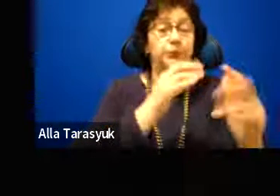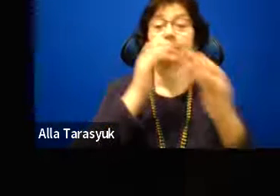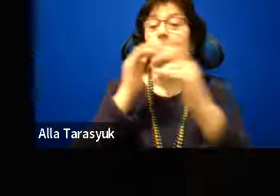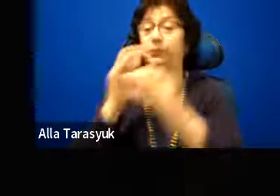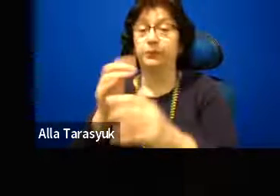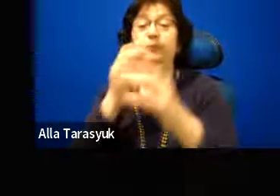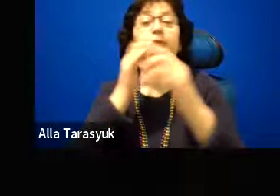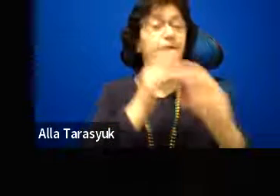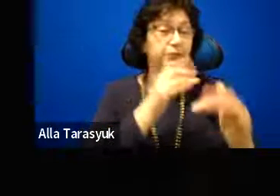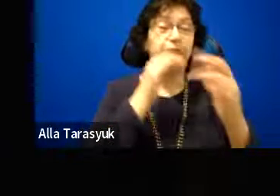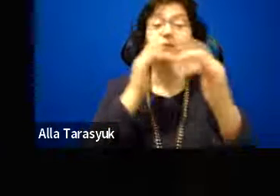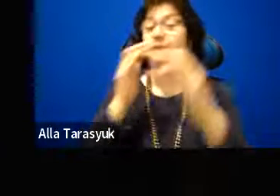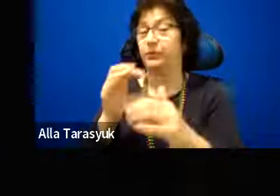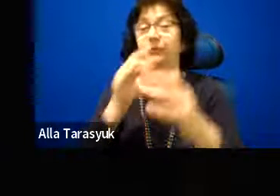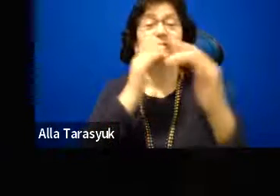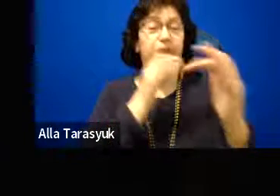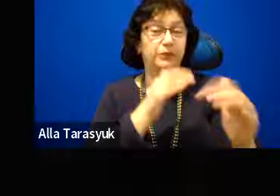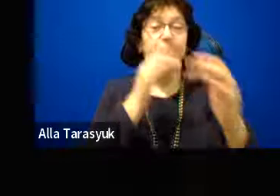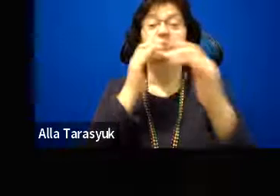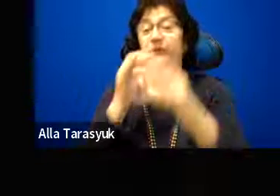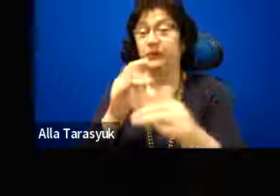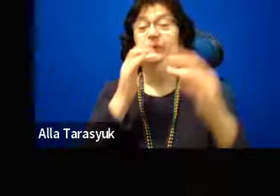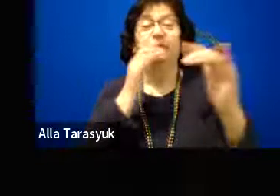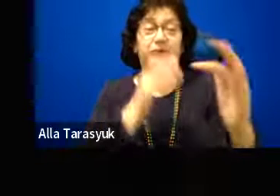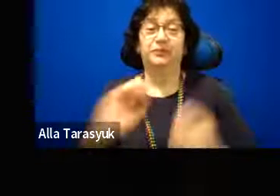Trumpet, like you're playing the trumpet.